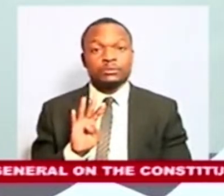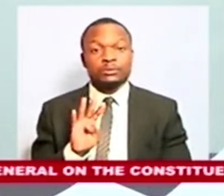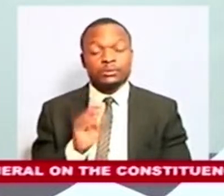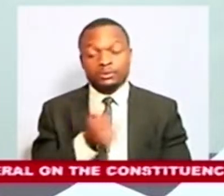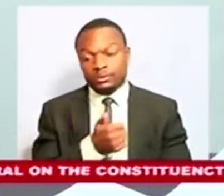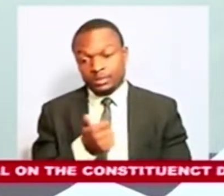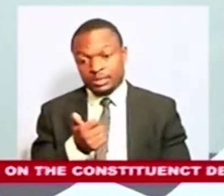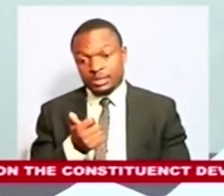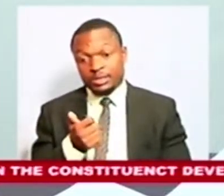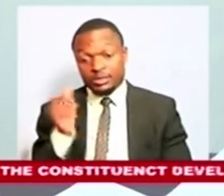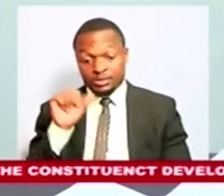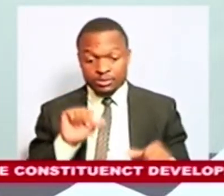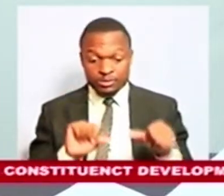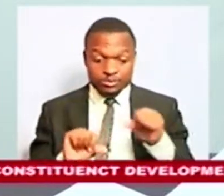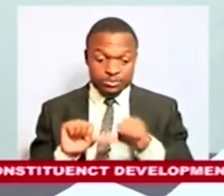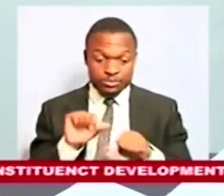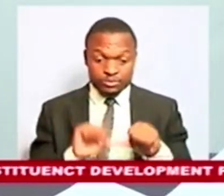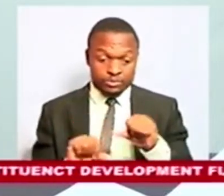cross-cutting